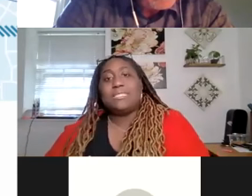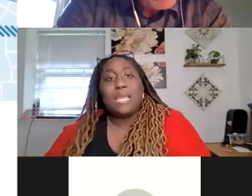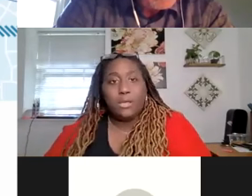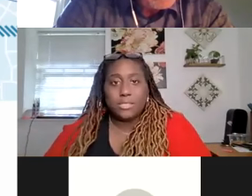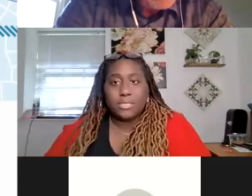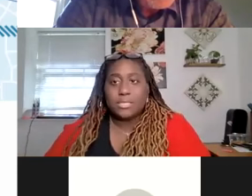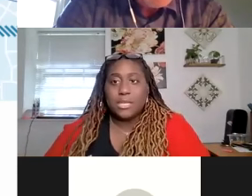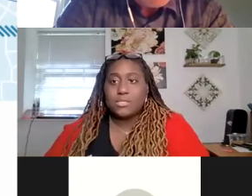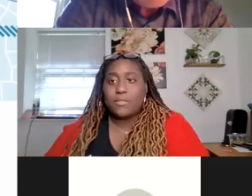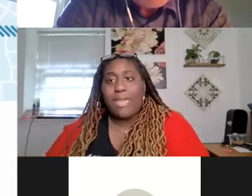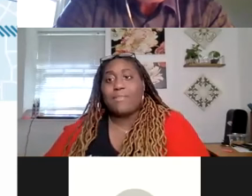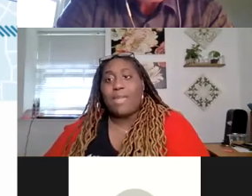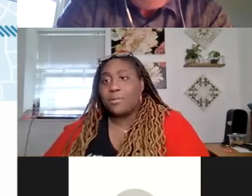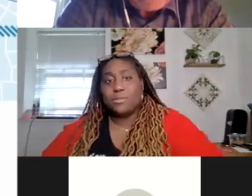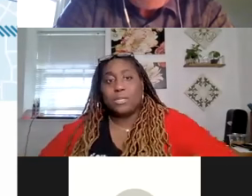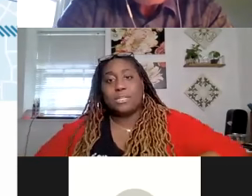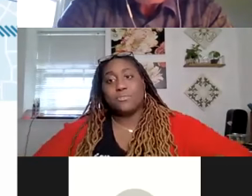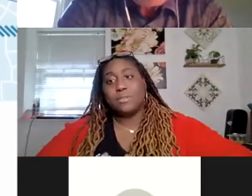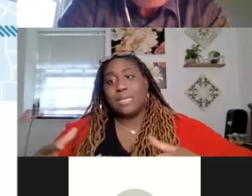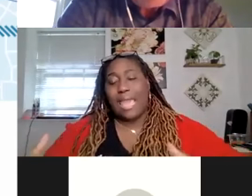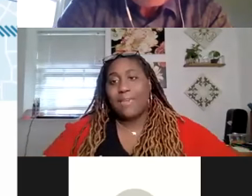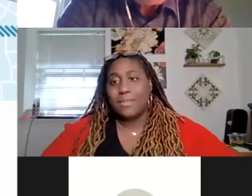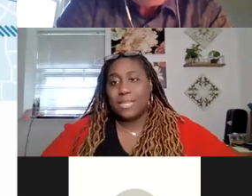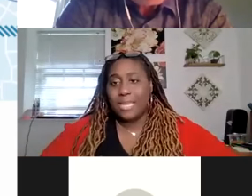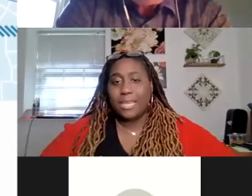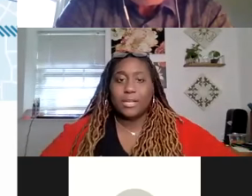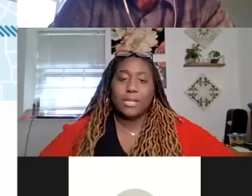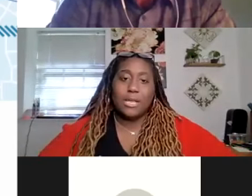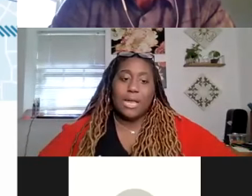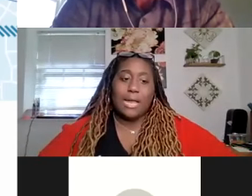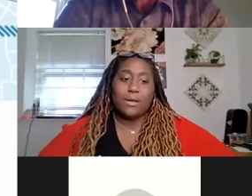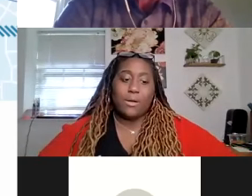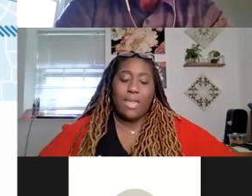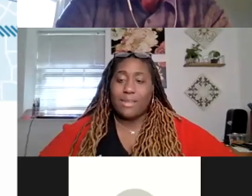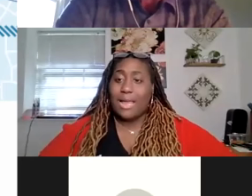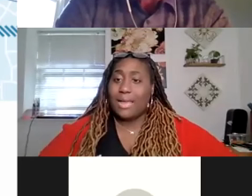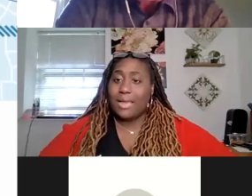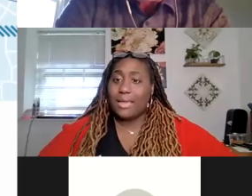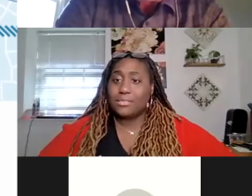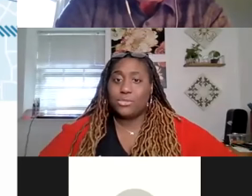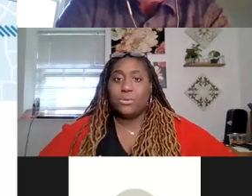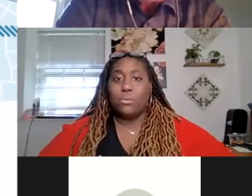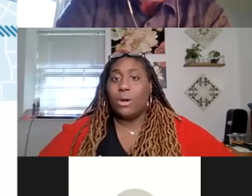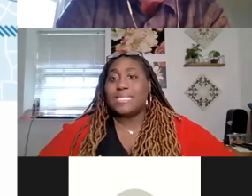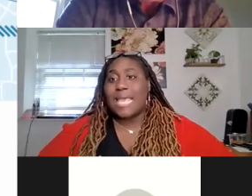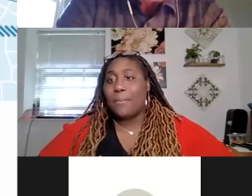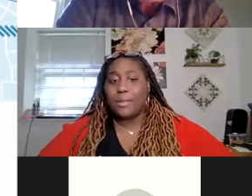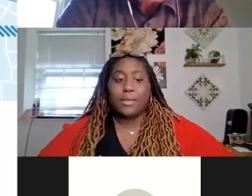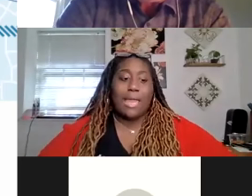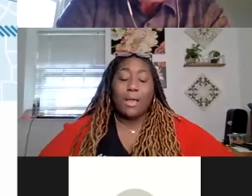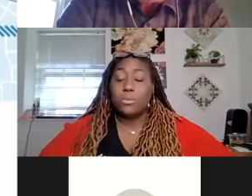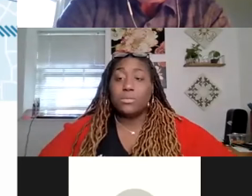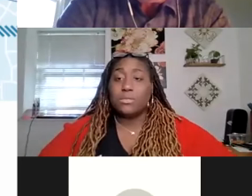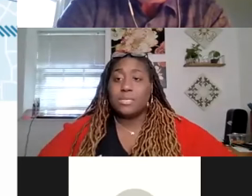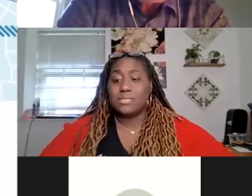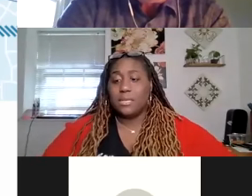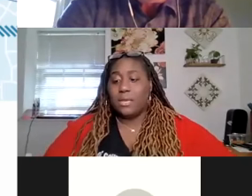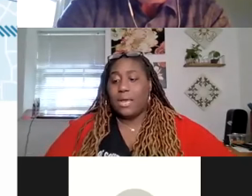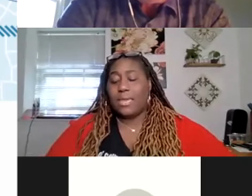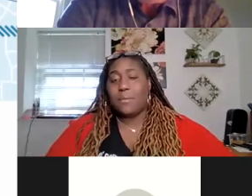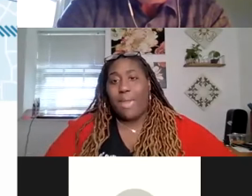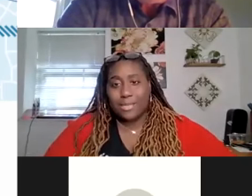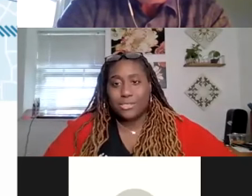considered stakeholders. So they have the opportunity to really have an ear or have an eye to what's happening. How will